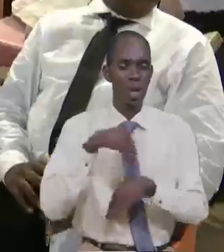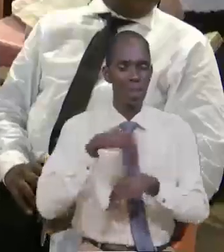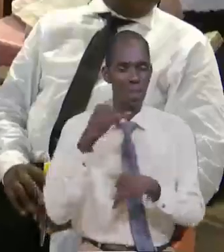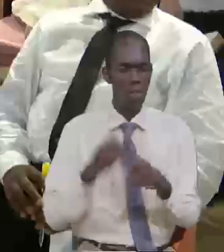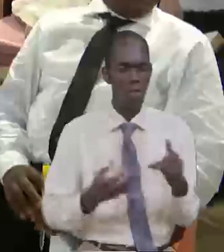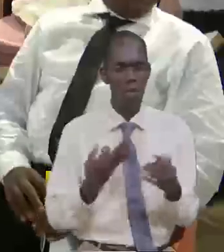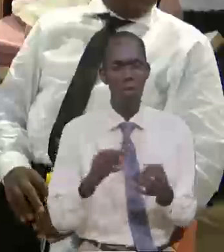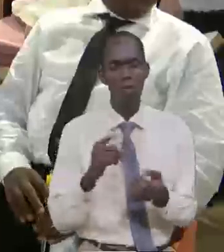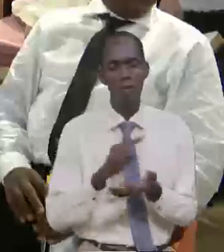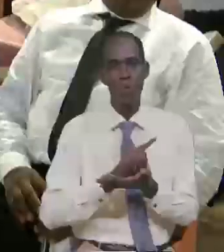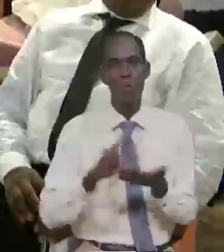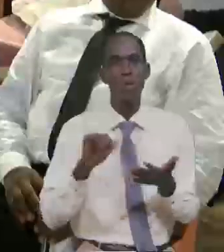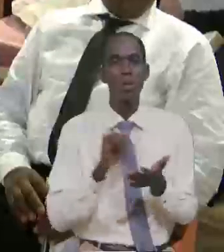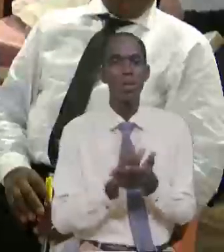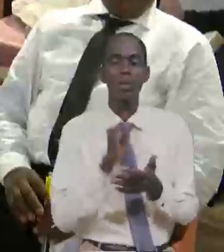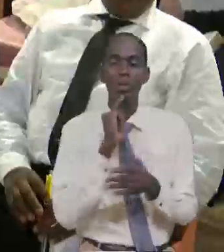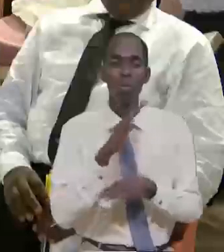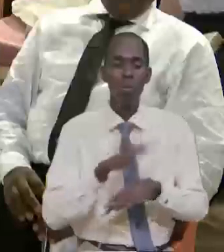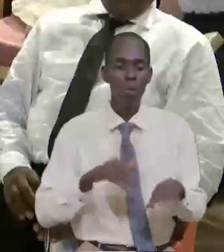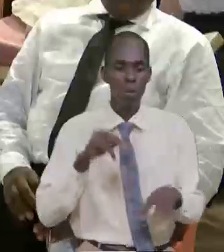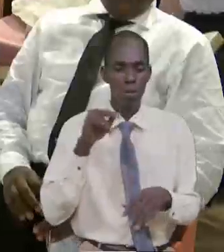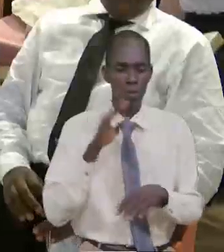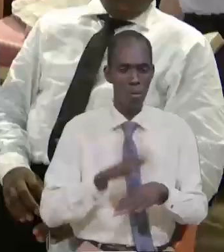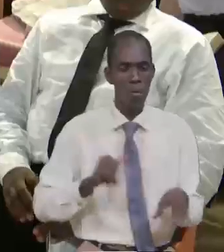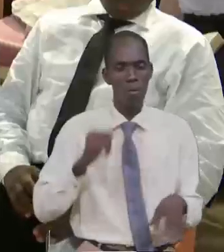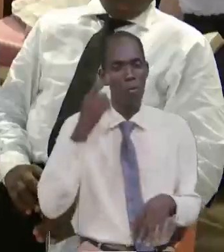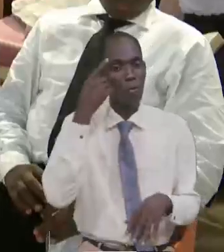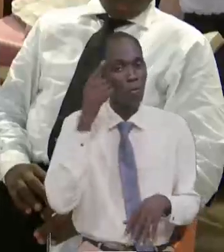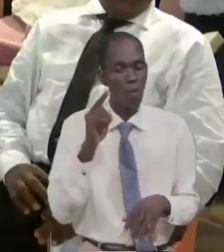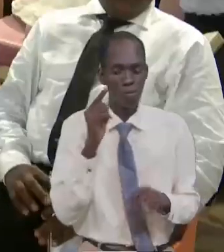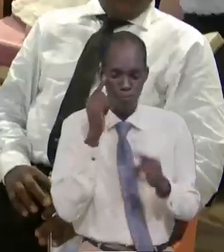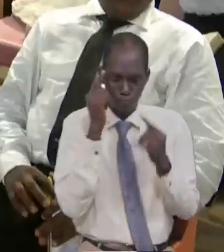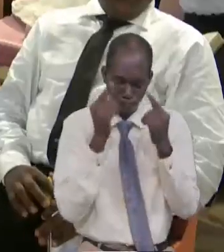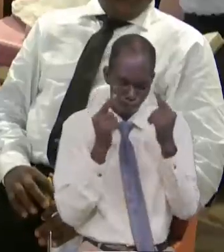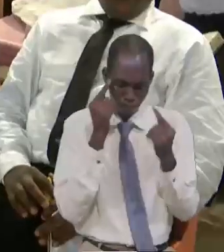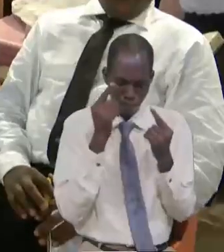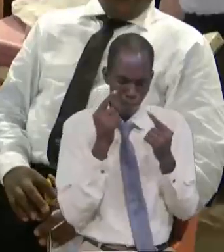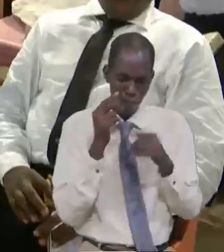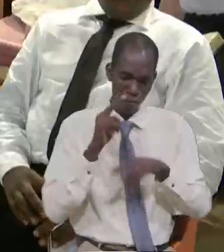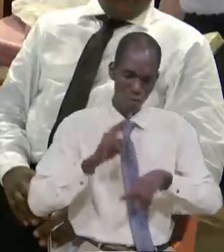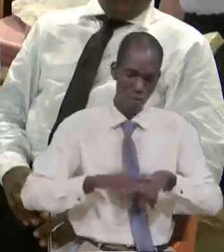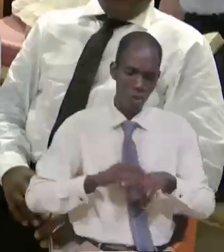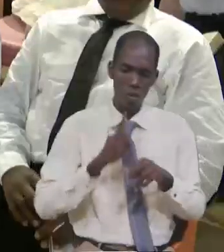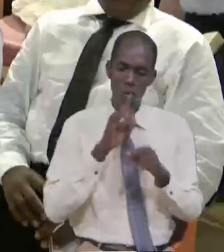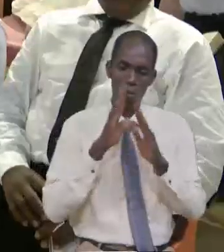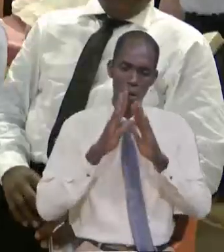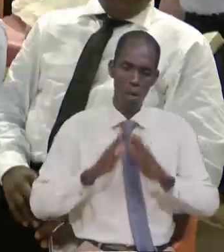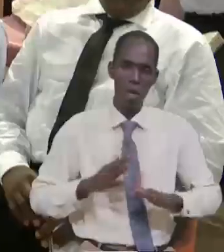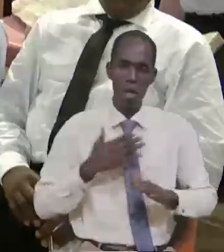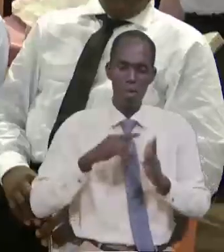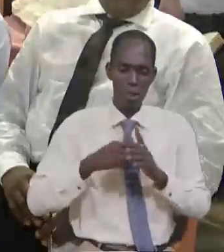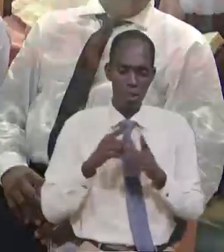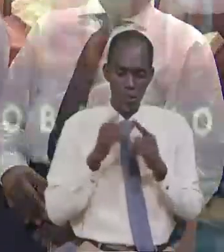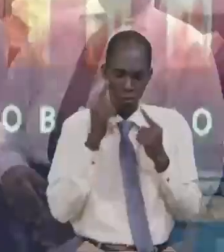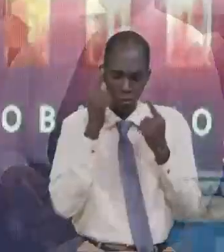I meditate. I meditate first on myself. I meditate on the promises of